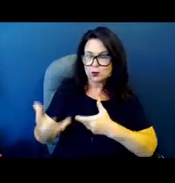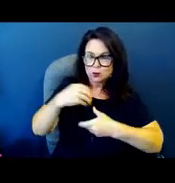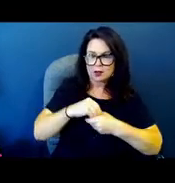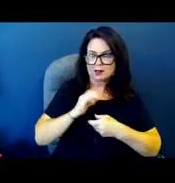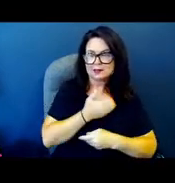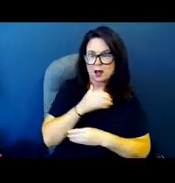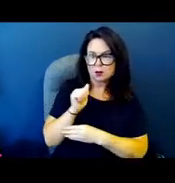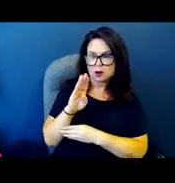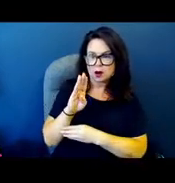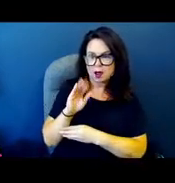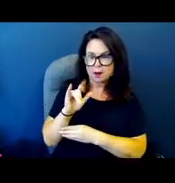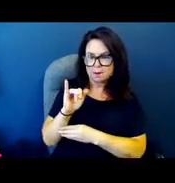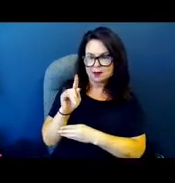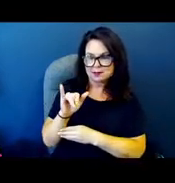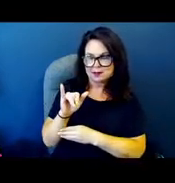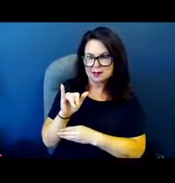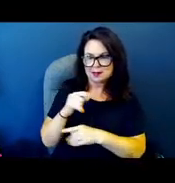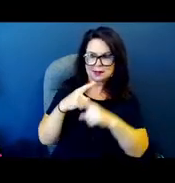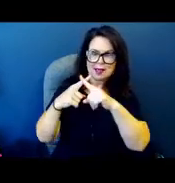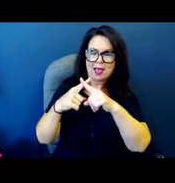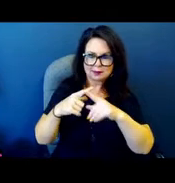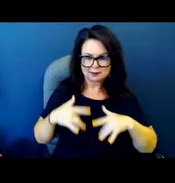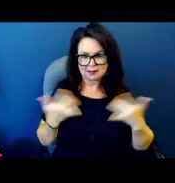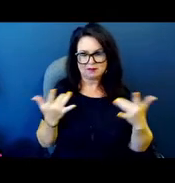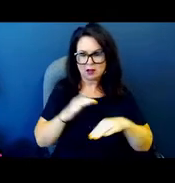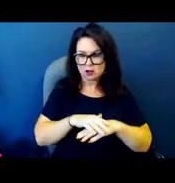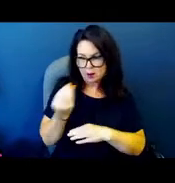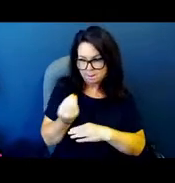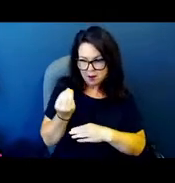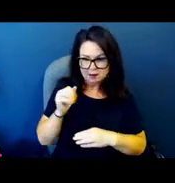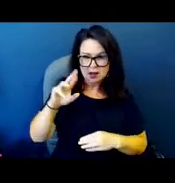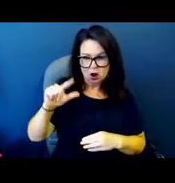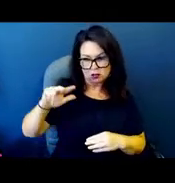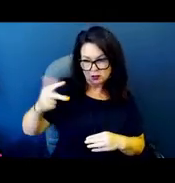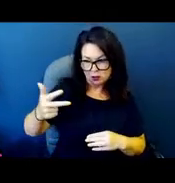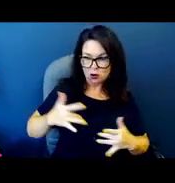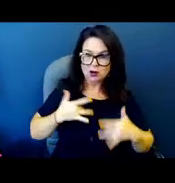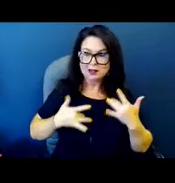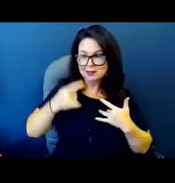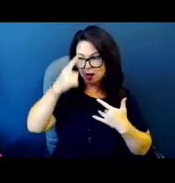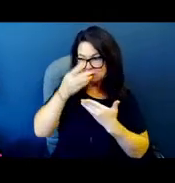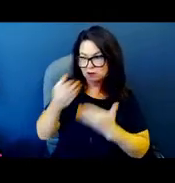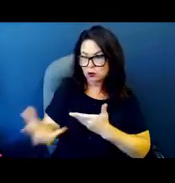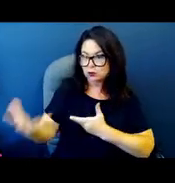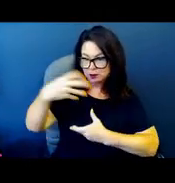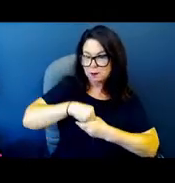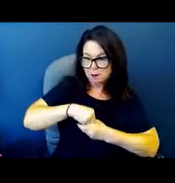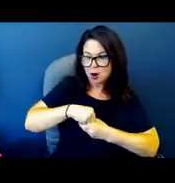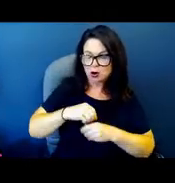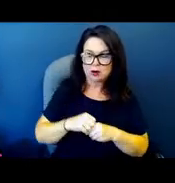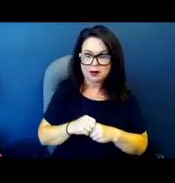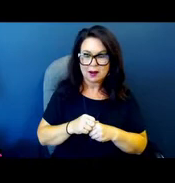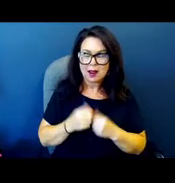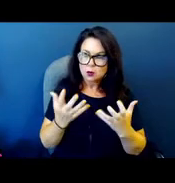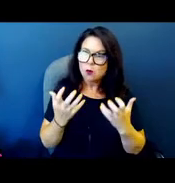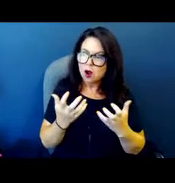Monday, August 3rd. So we're excited for you to be a part of that. And part of what we're doing too is sharing in our introduction